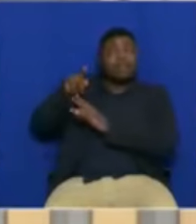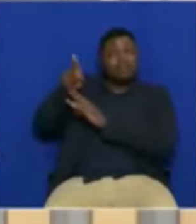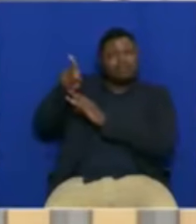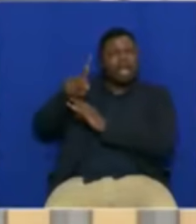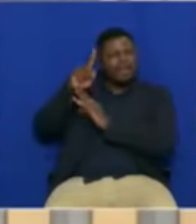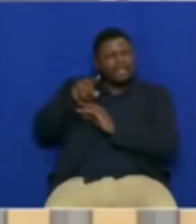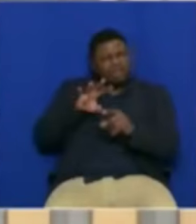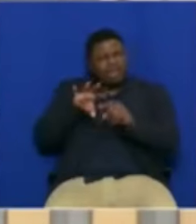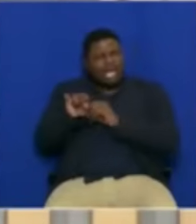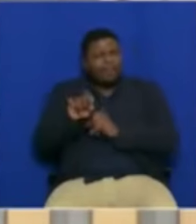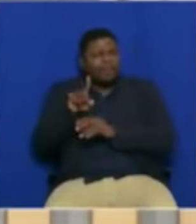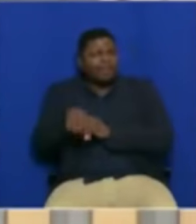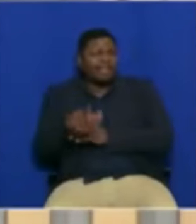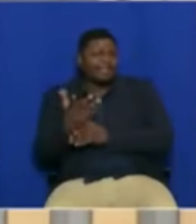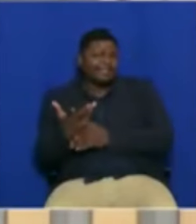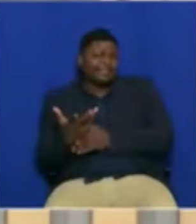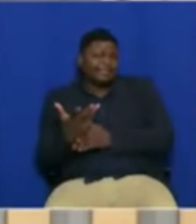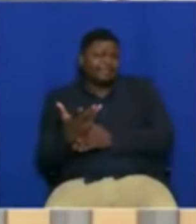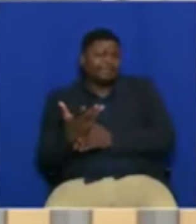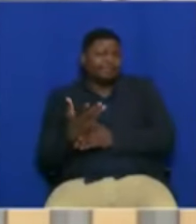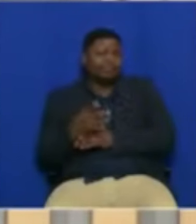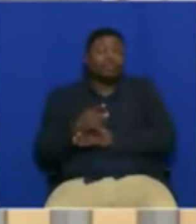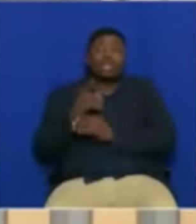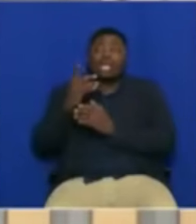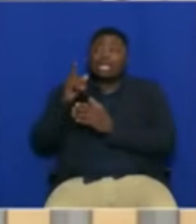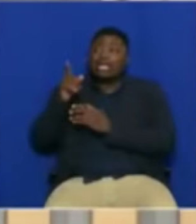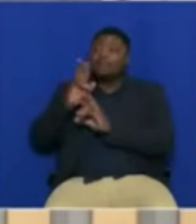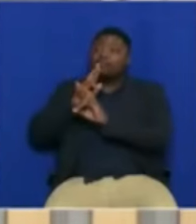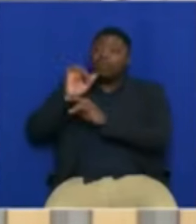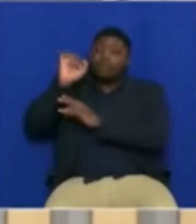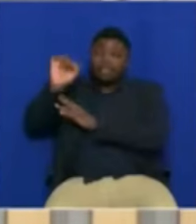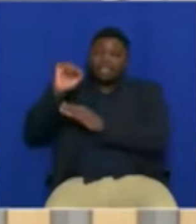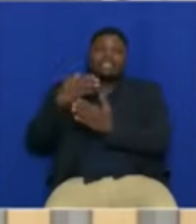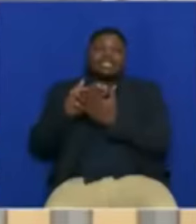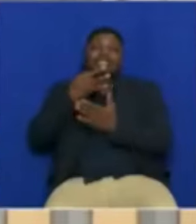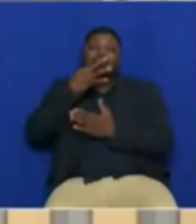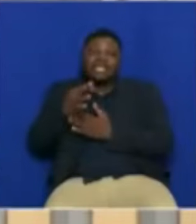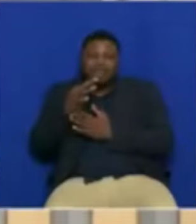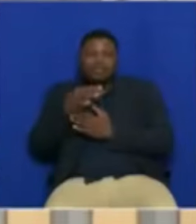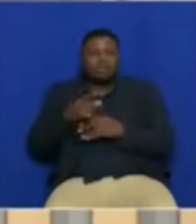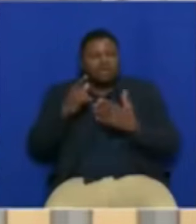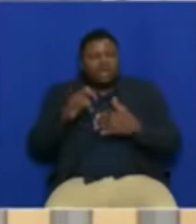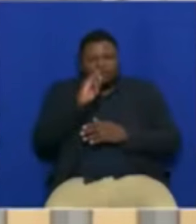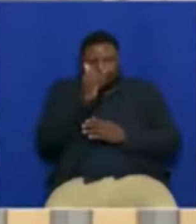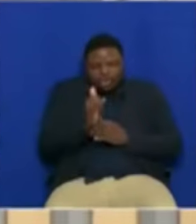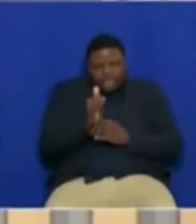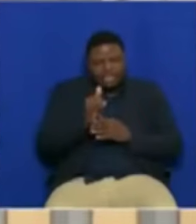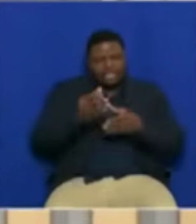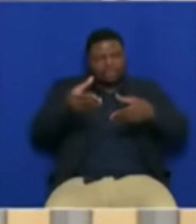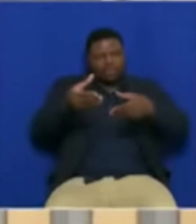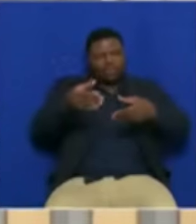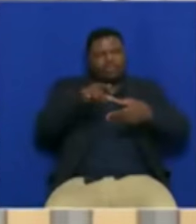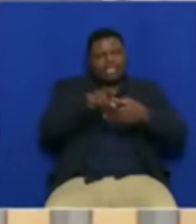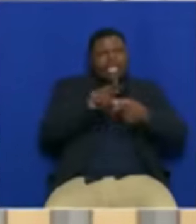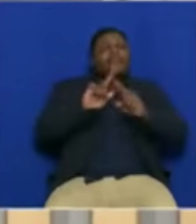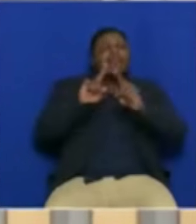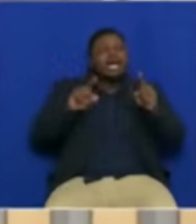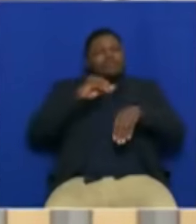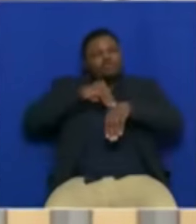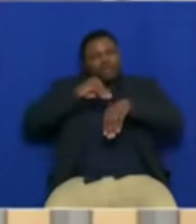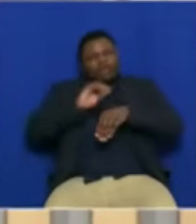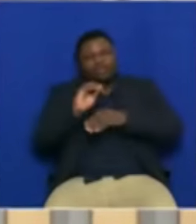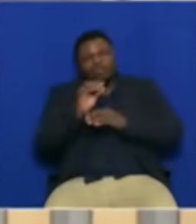to look at this docket. There is a problem with this docket. There are allegations here which have substance, but in this